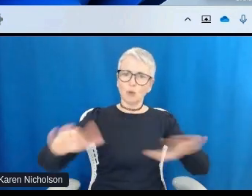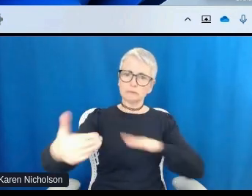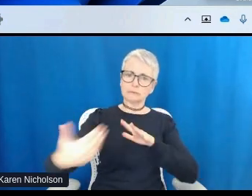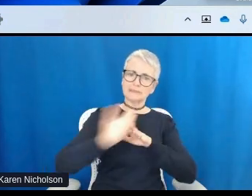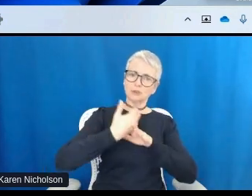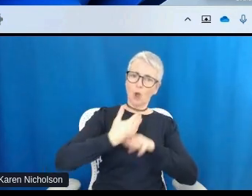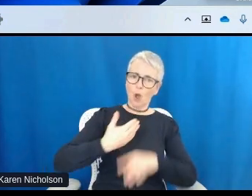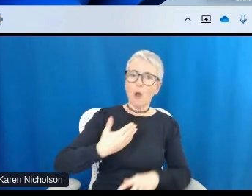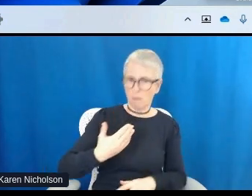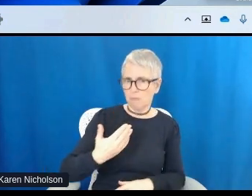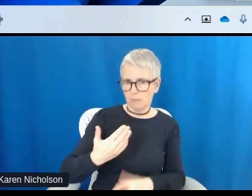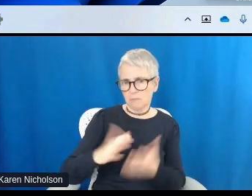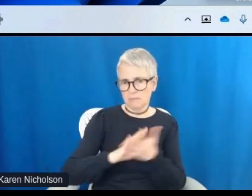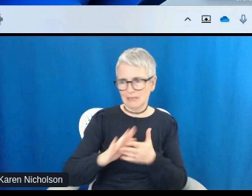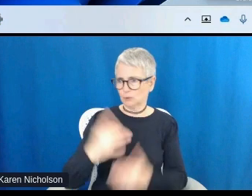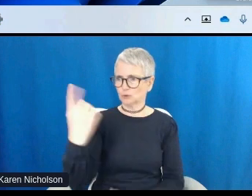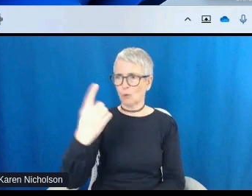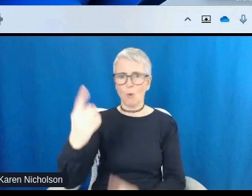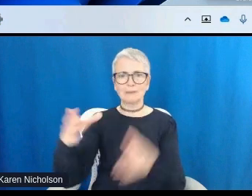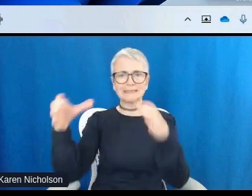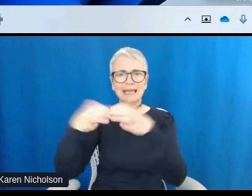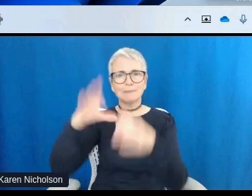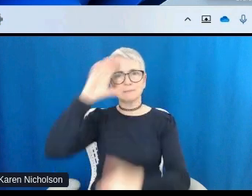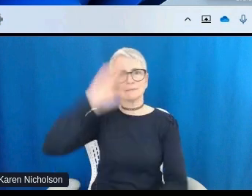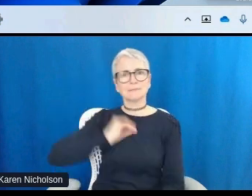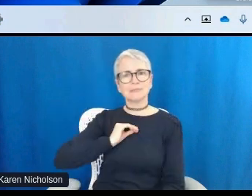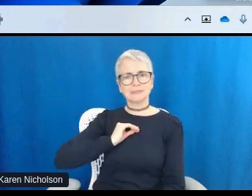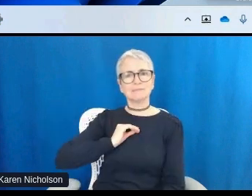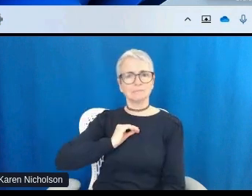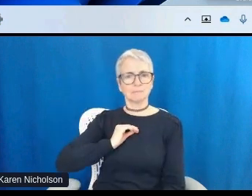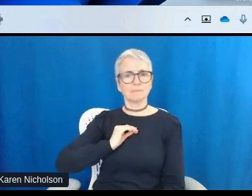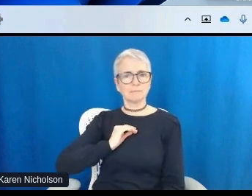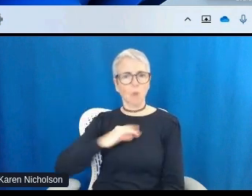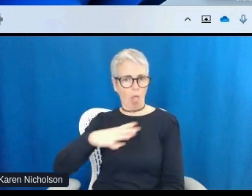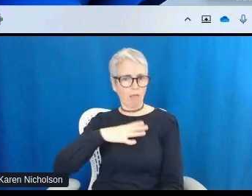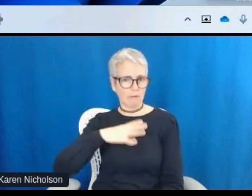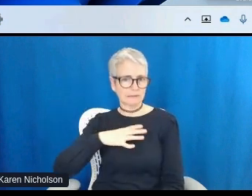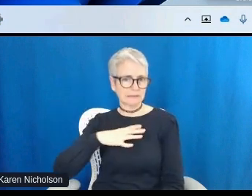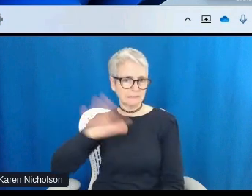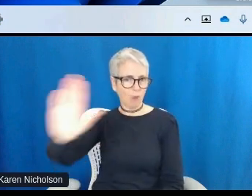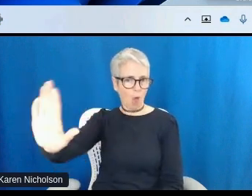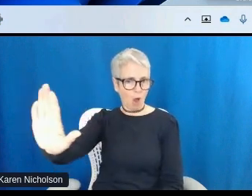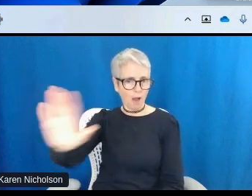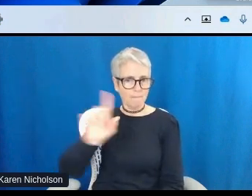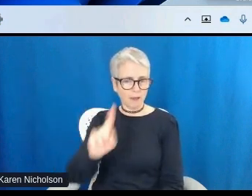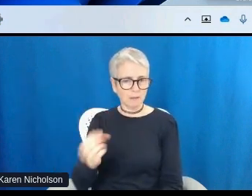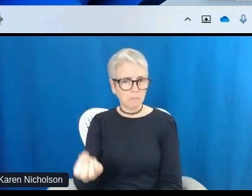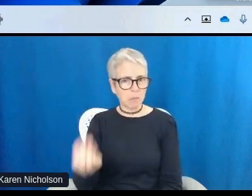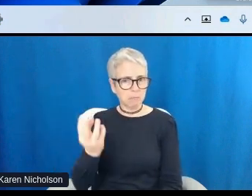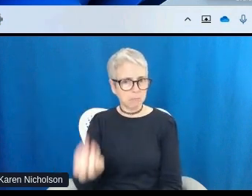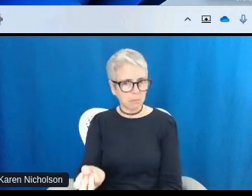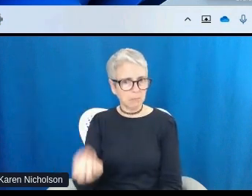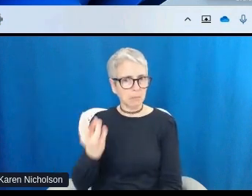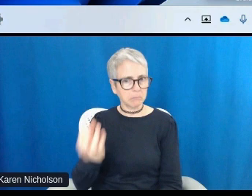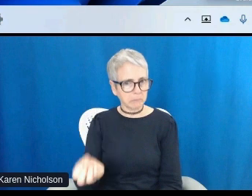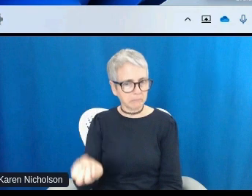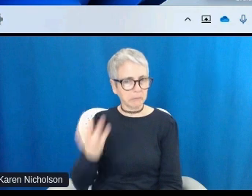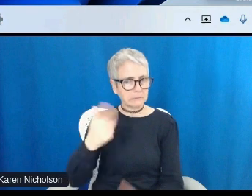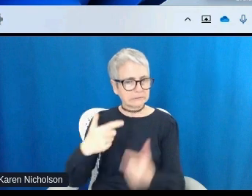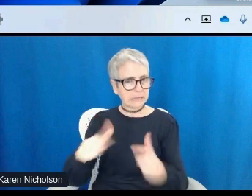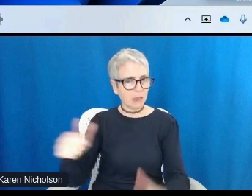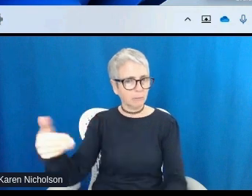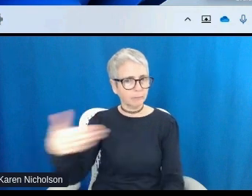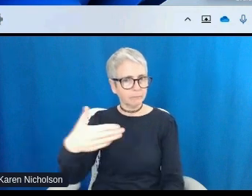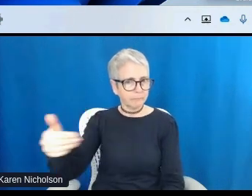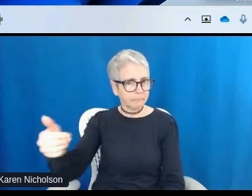somebody sent me a message in Teams right now, for example. But it doesn't stop all these other things flashing and reminding me that they're there. So perhaps I